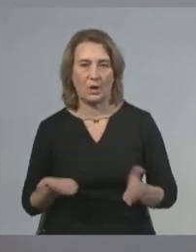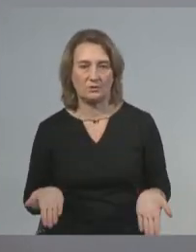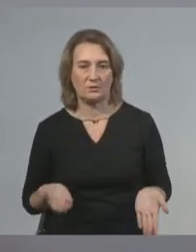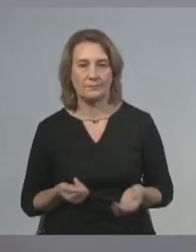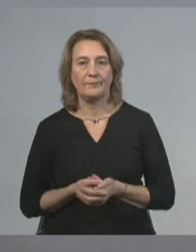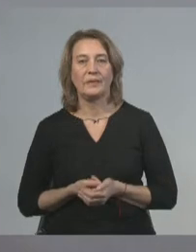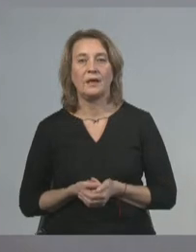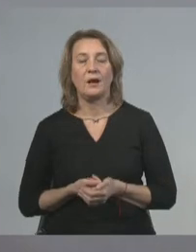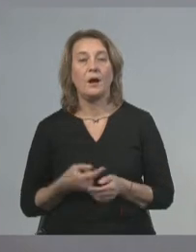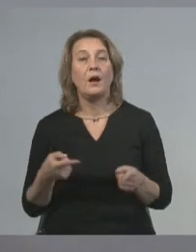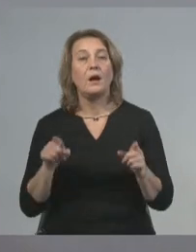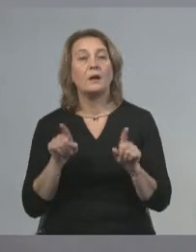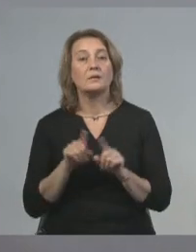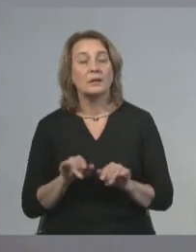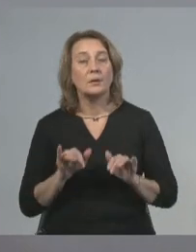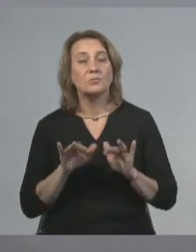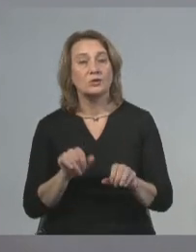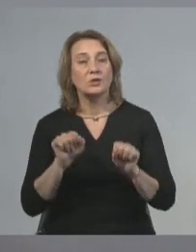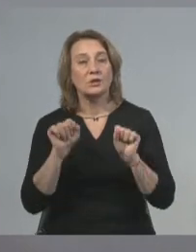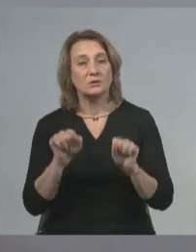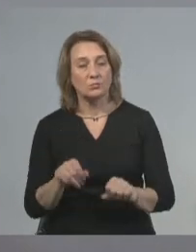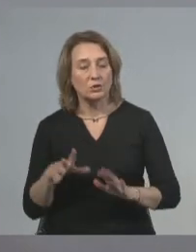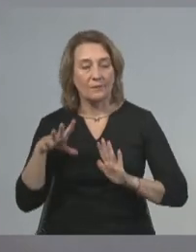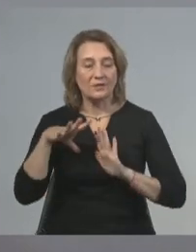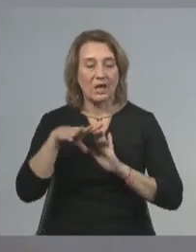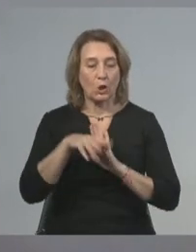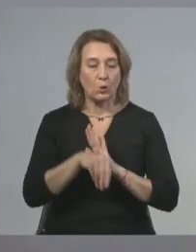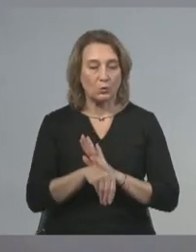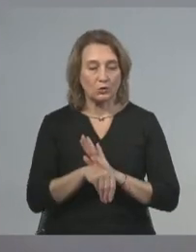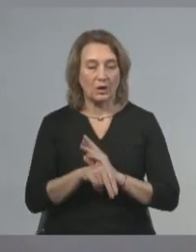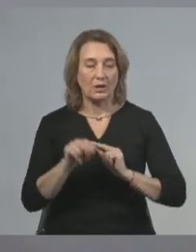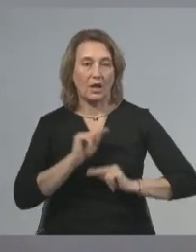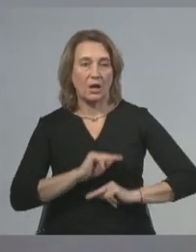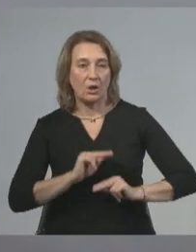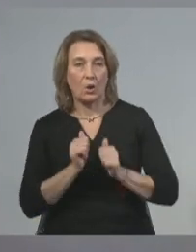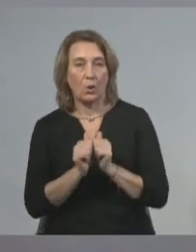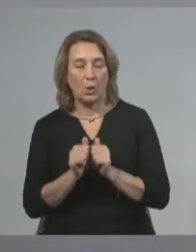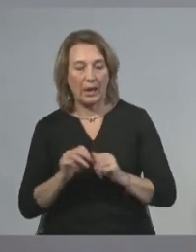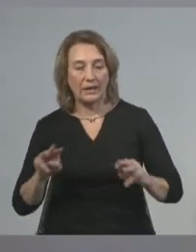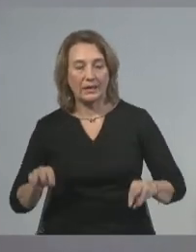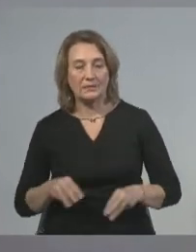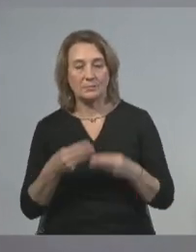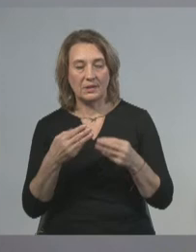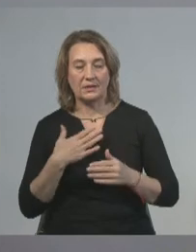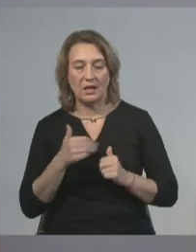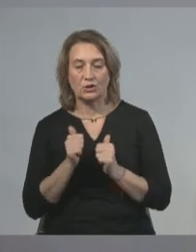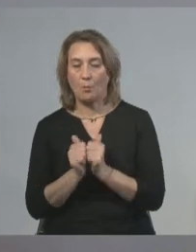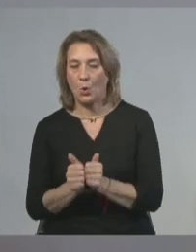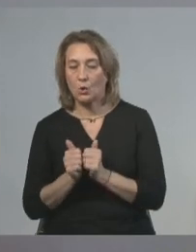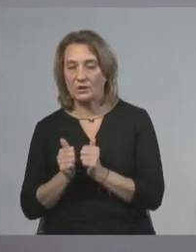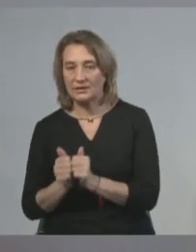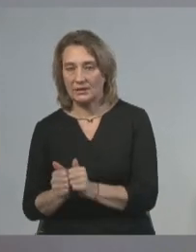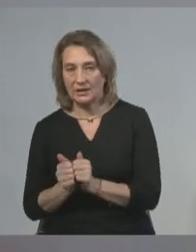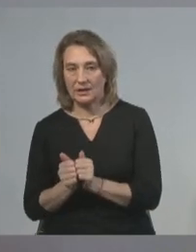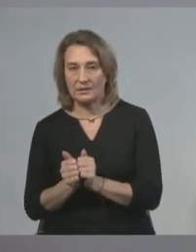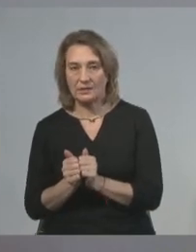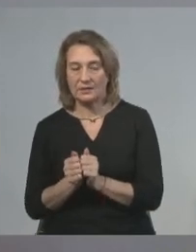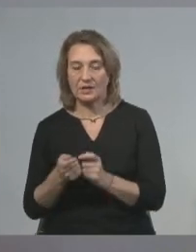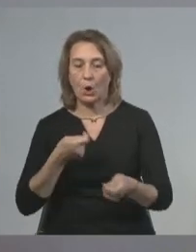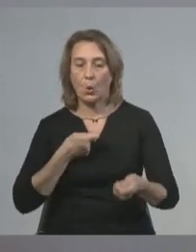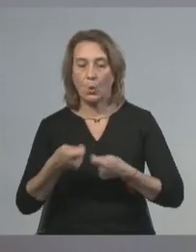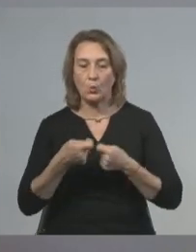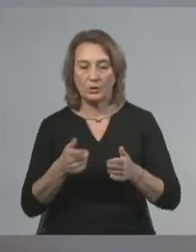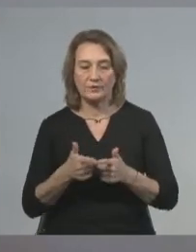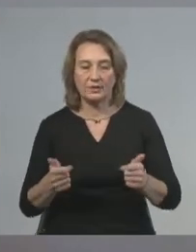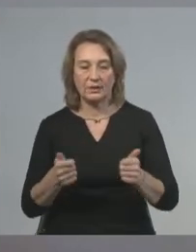partners and with different uh first of all colleagues from from media but also from uh ngos to uh find the proper